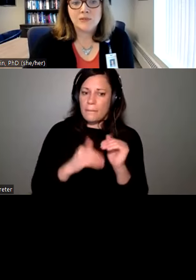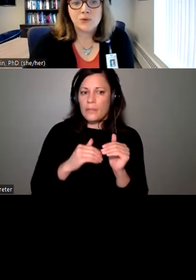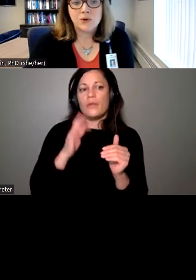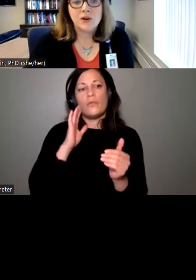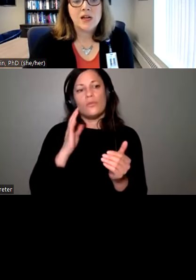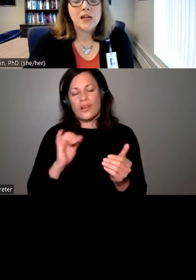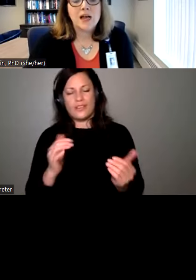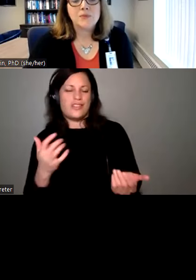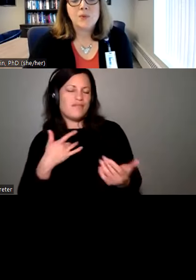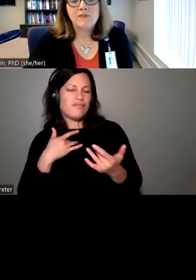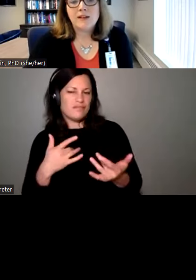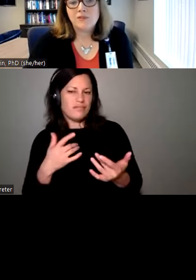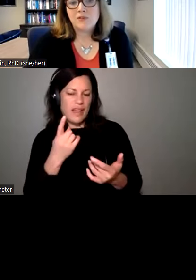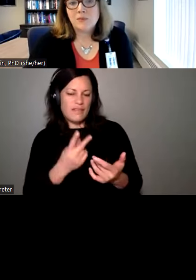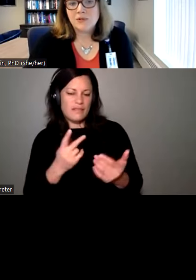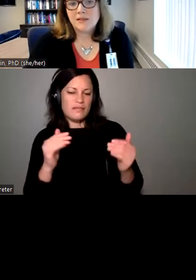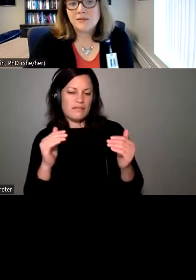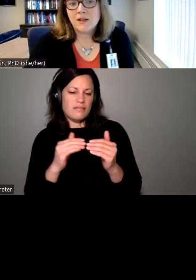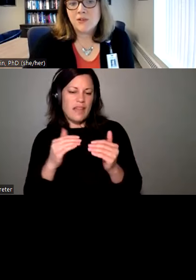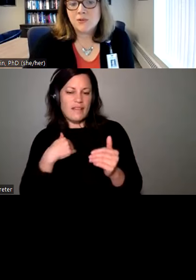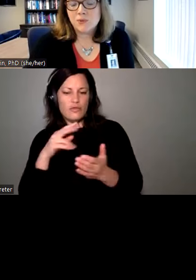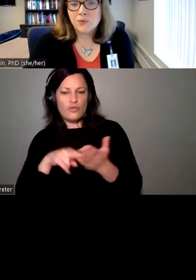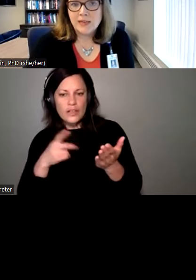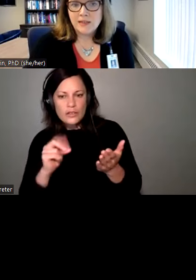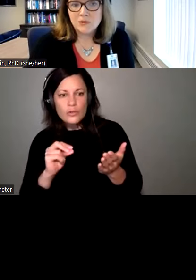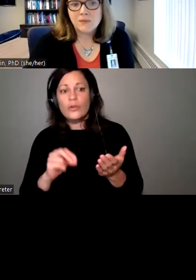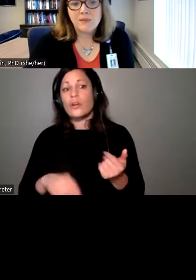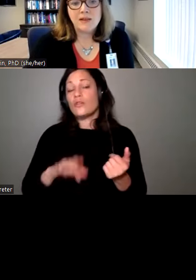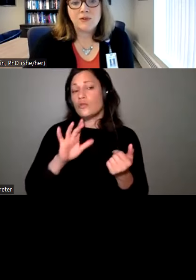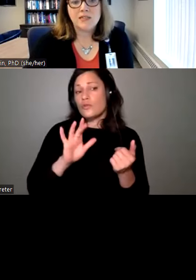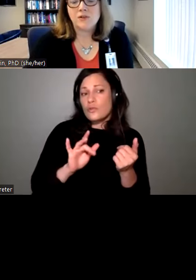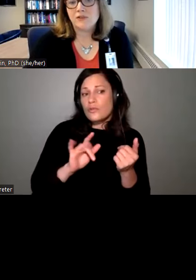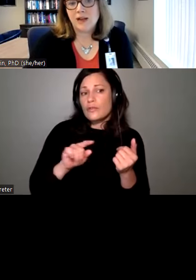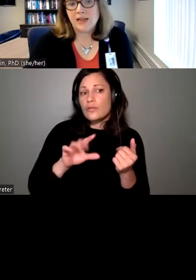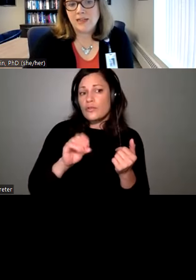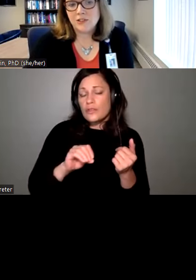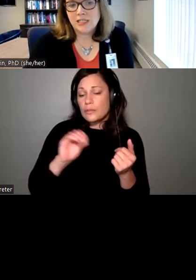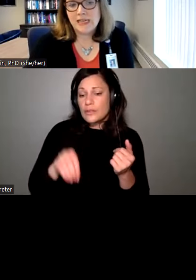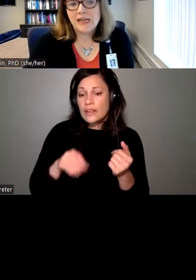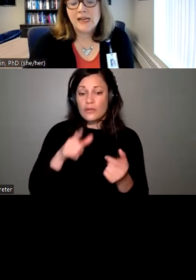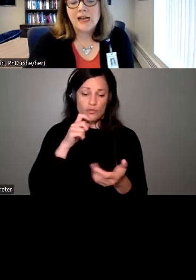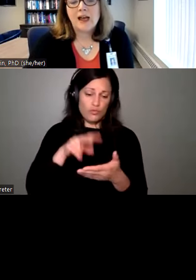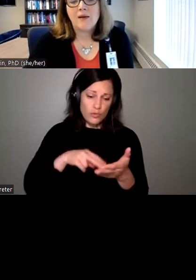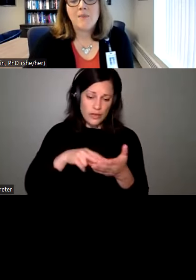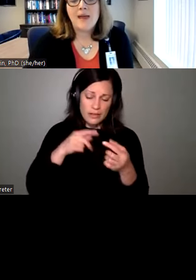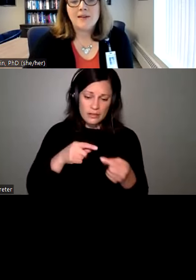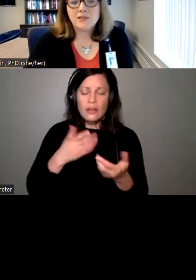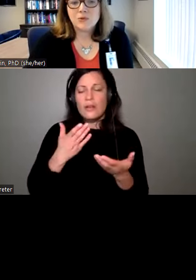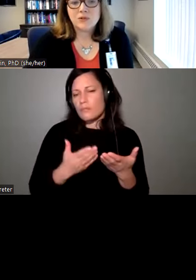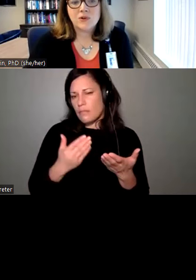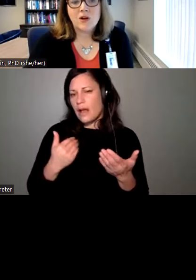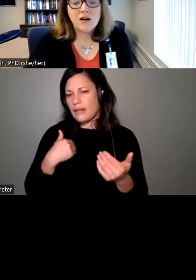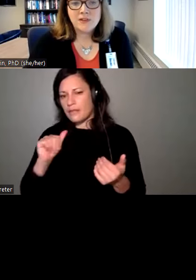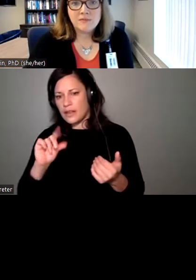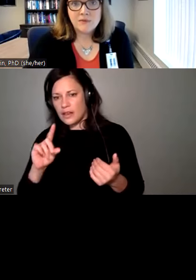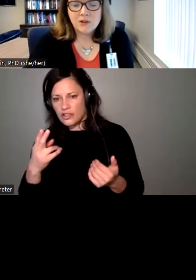reading disorder. 25 to 50% of those with a reading disorder may meet criteria for ADHD. Math